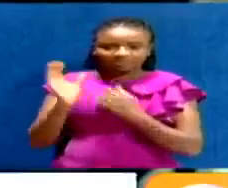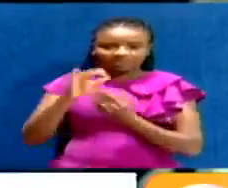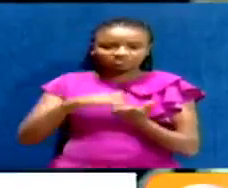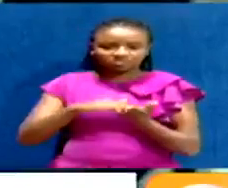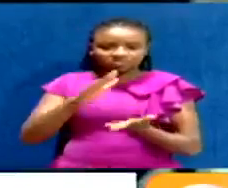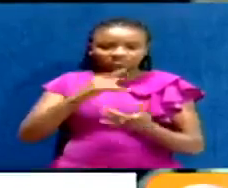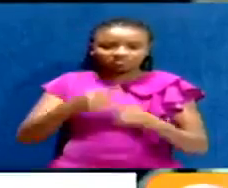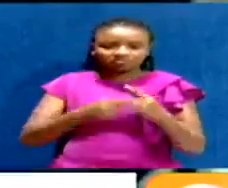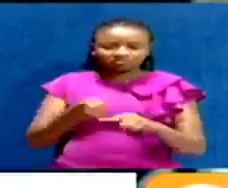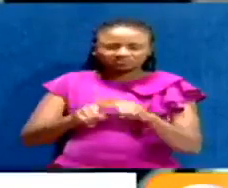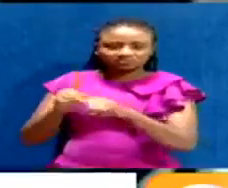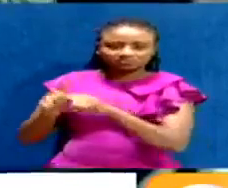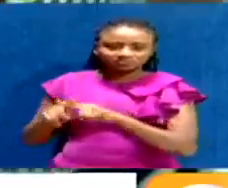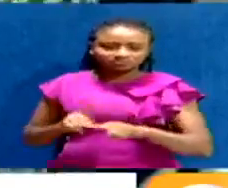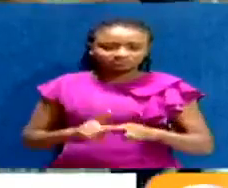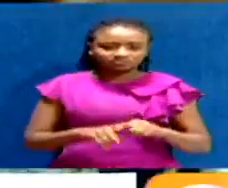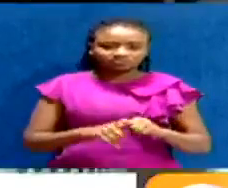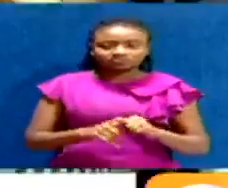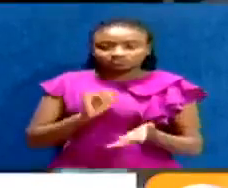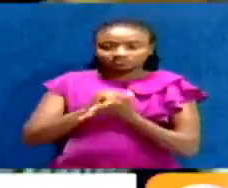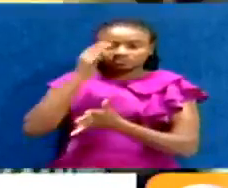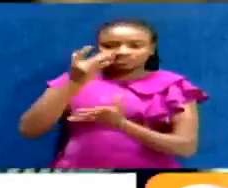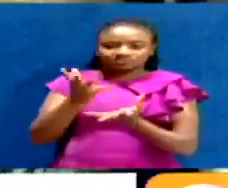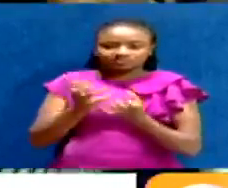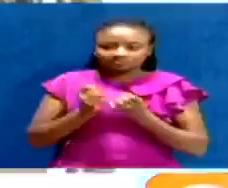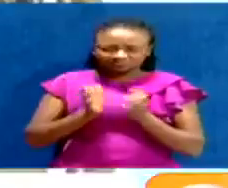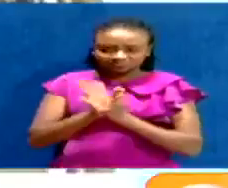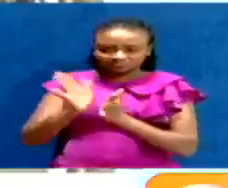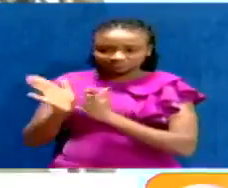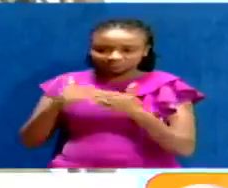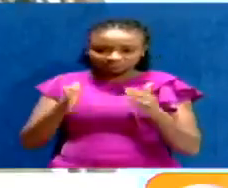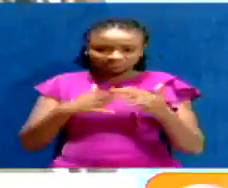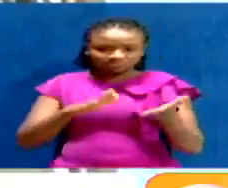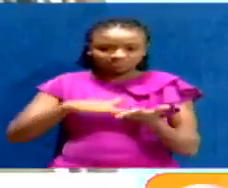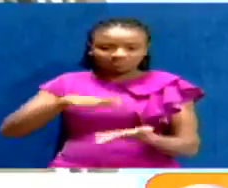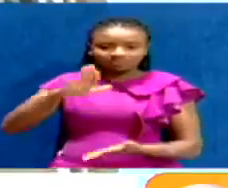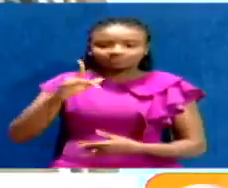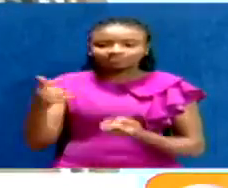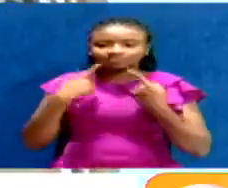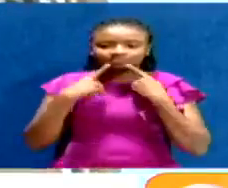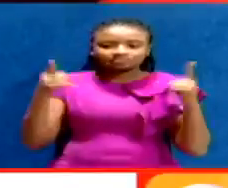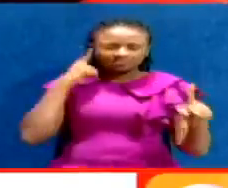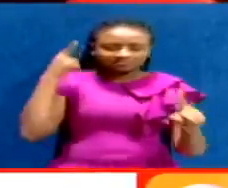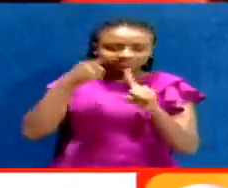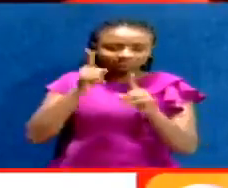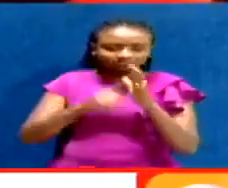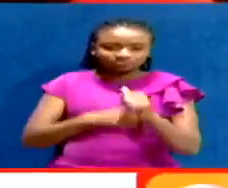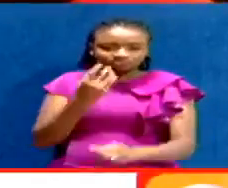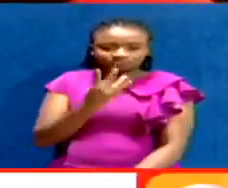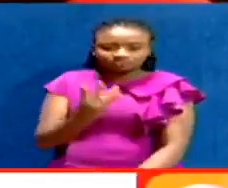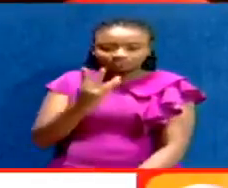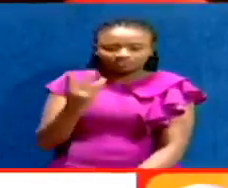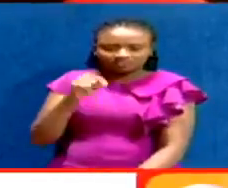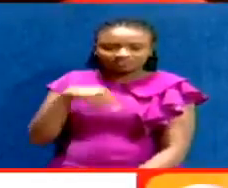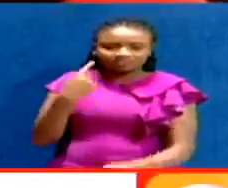online platform. Hence, there's a reason to expand quickly. The company announced its intention in April this year to list on the Nairobi